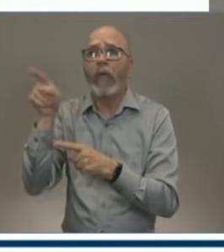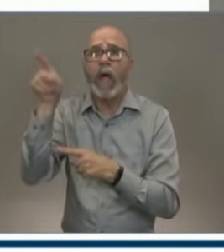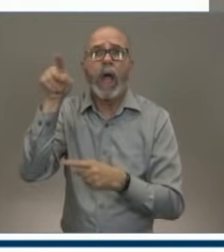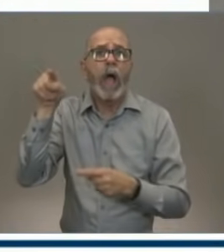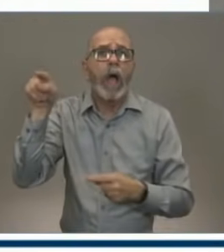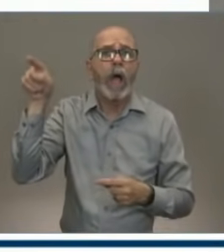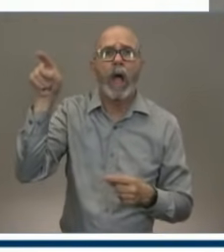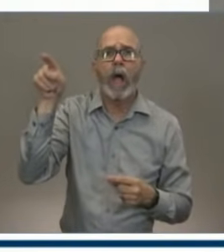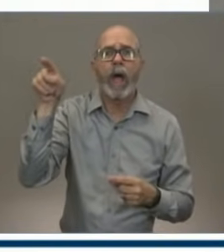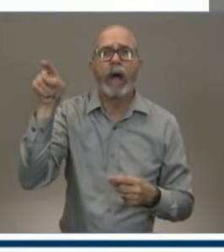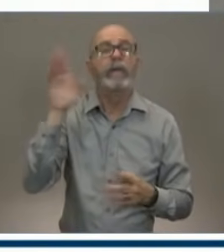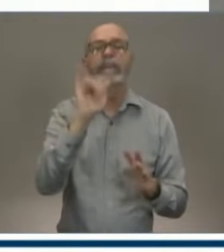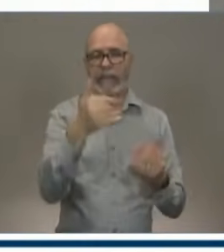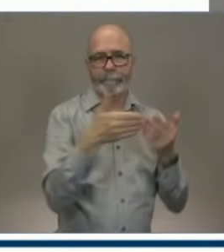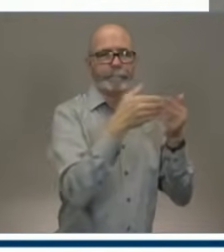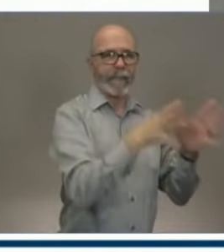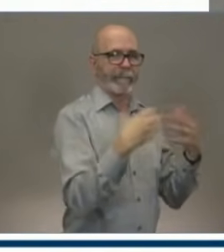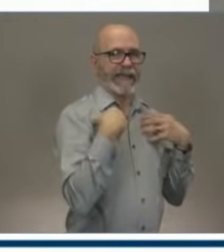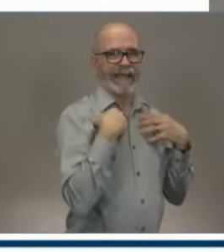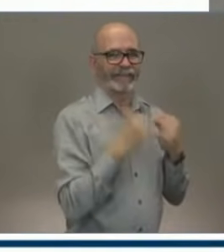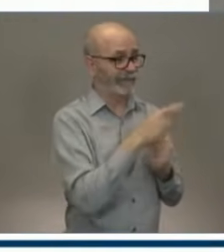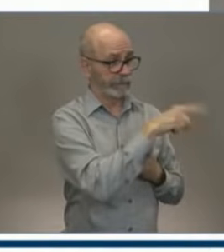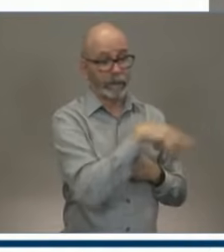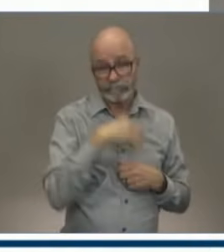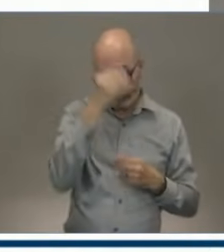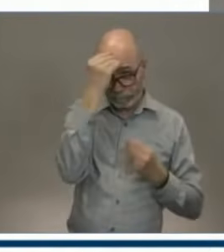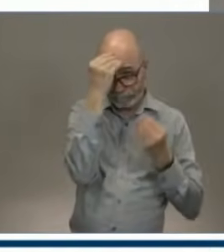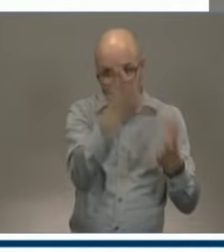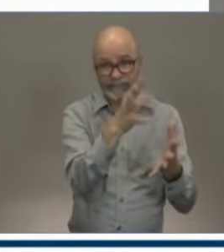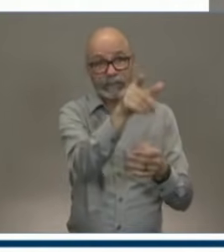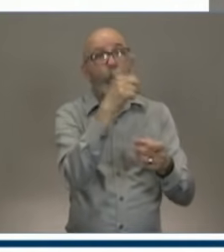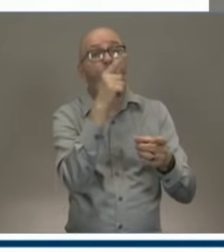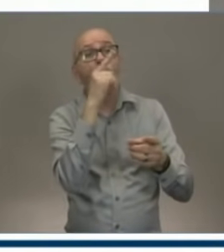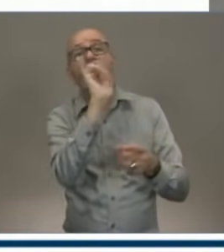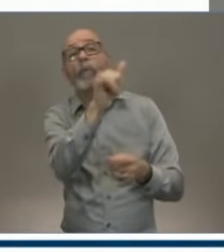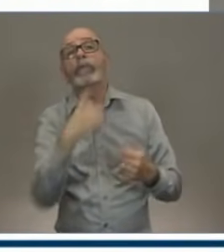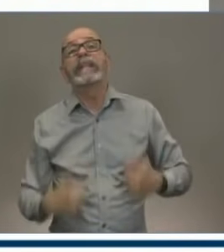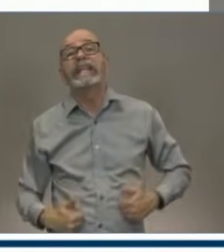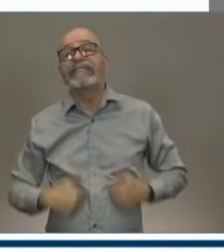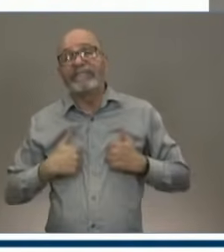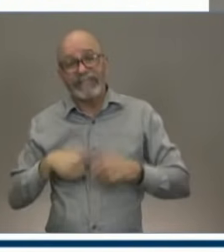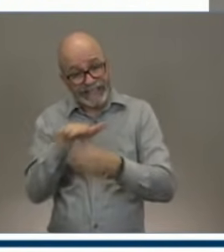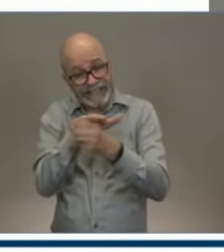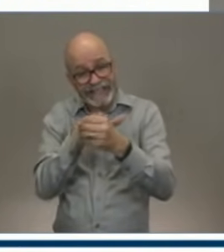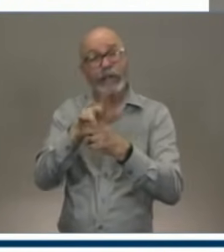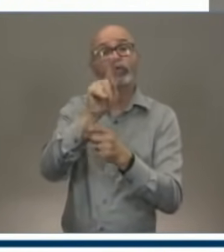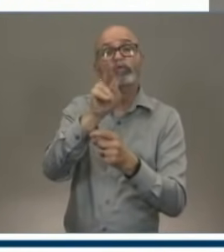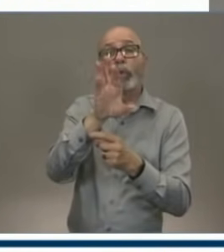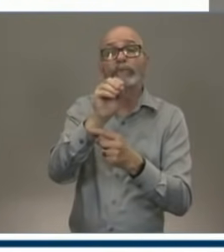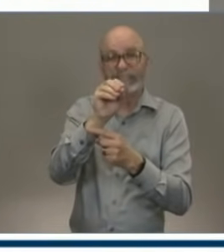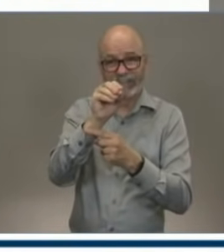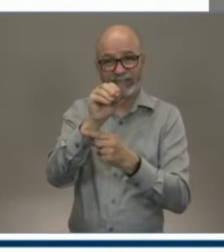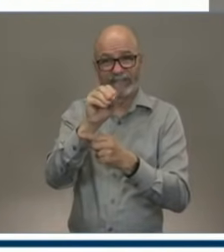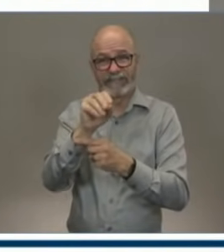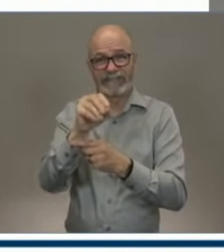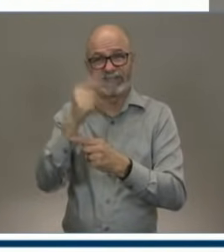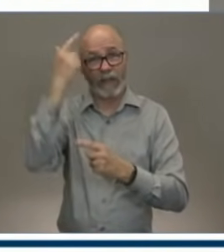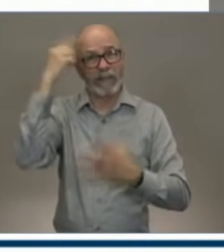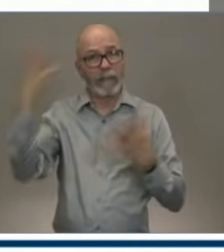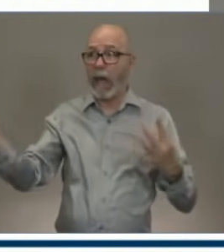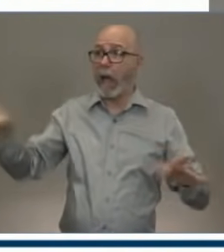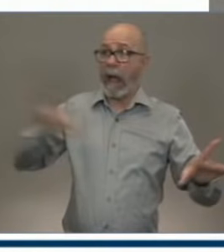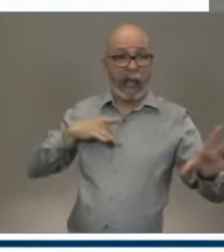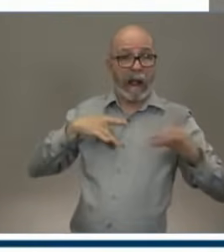encouraging anyone living in that area who wants to be tested or thinks they might have been exposed. There have been a number of community